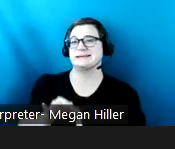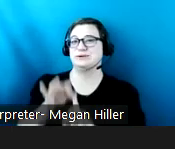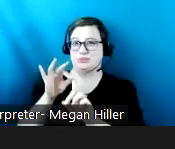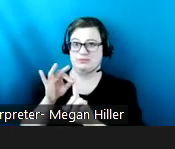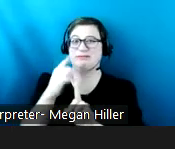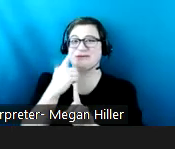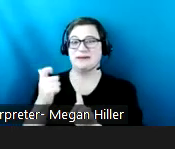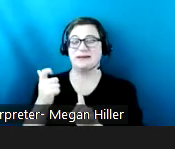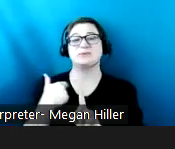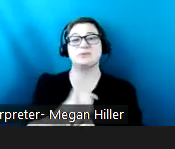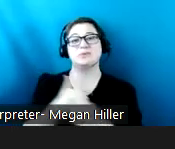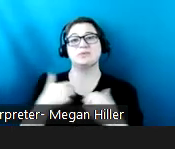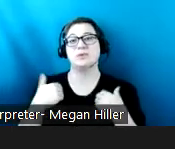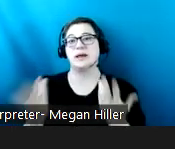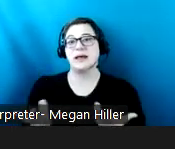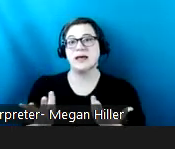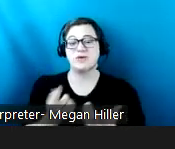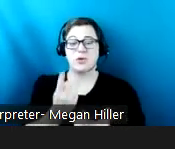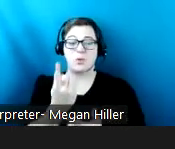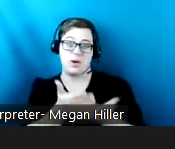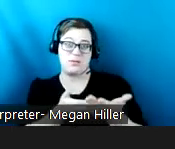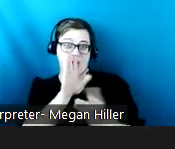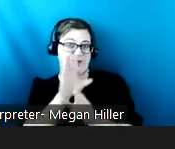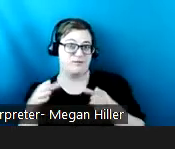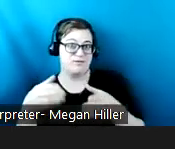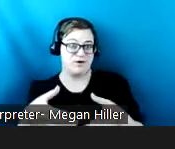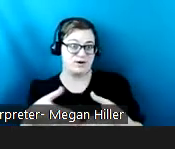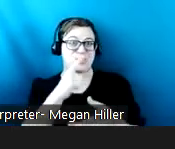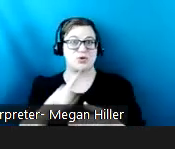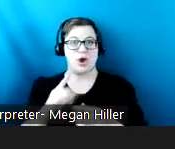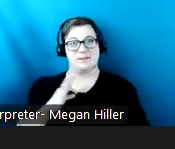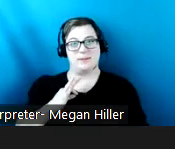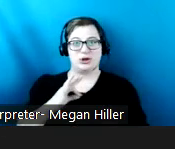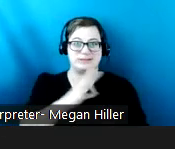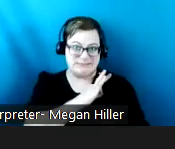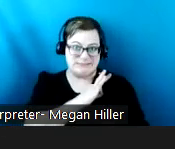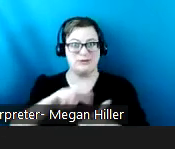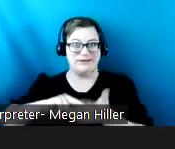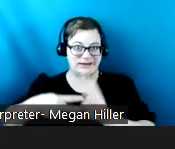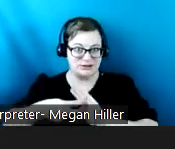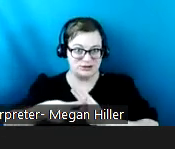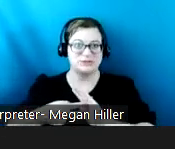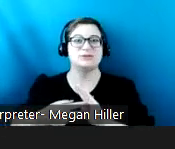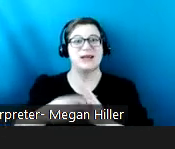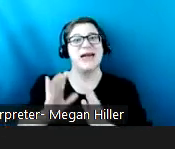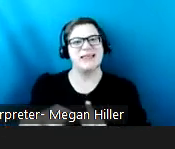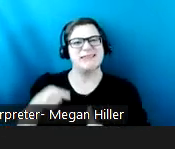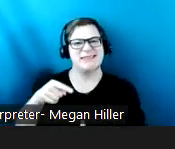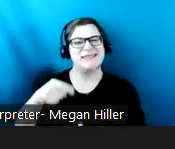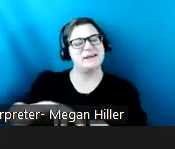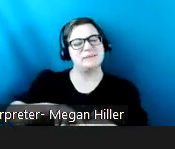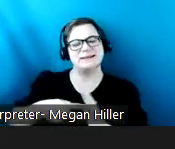sense that we have a whole part that is devoted to personnel definitions. And this is intended to